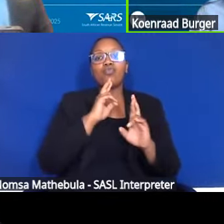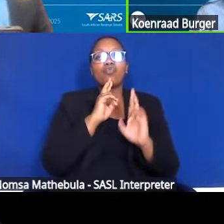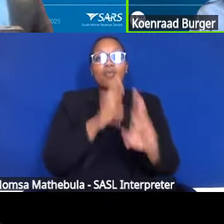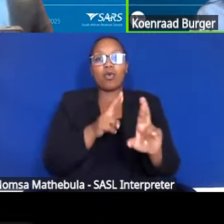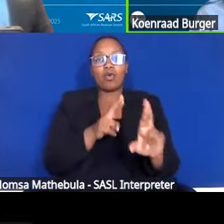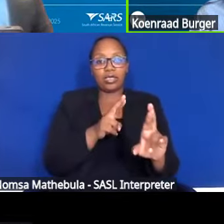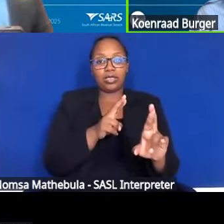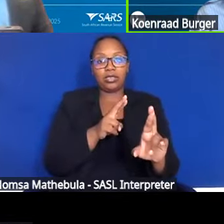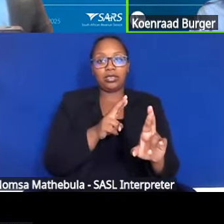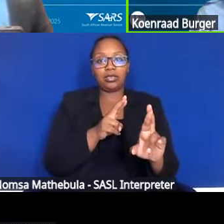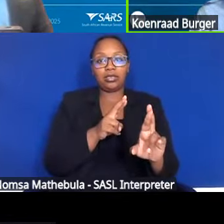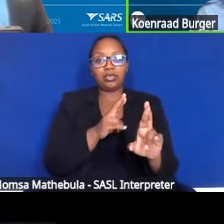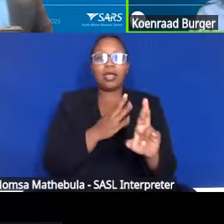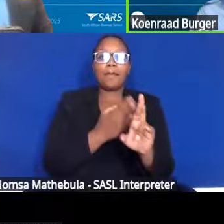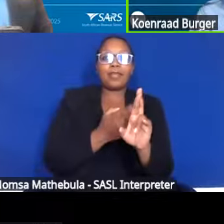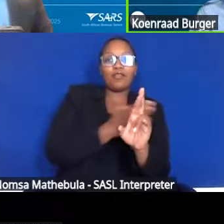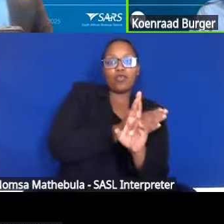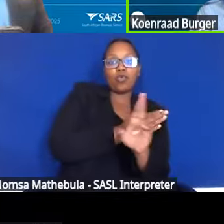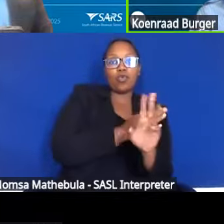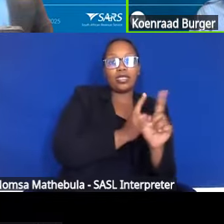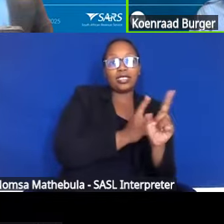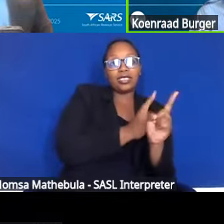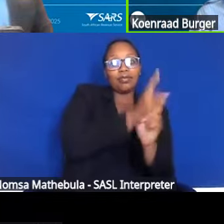a specialist.